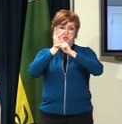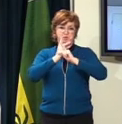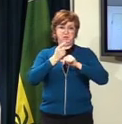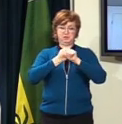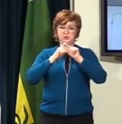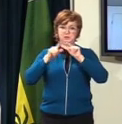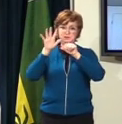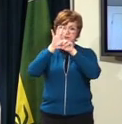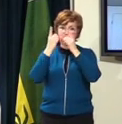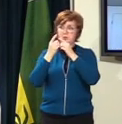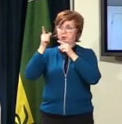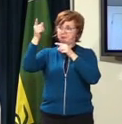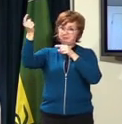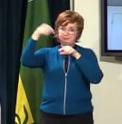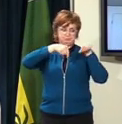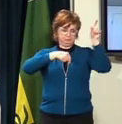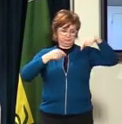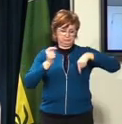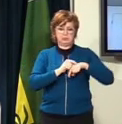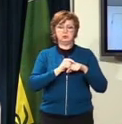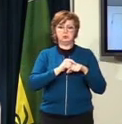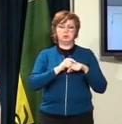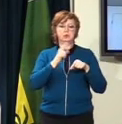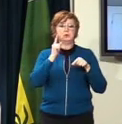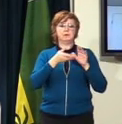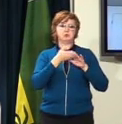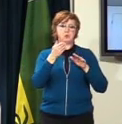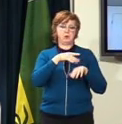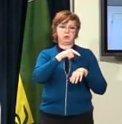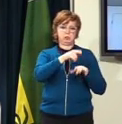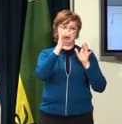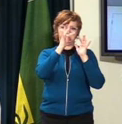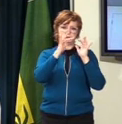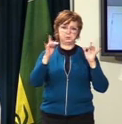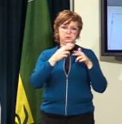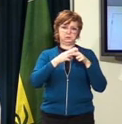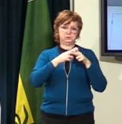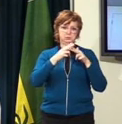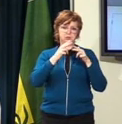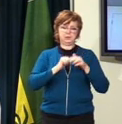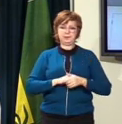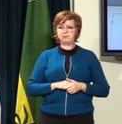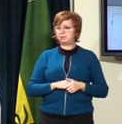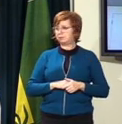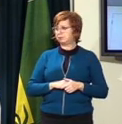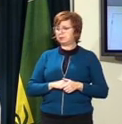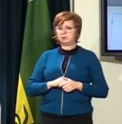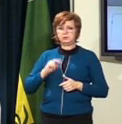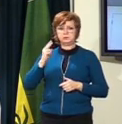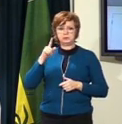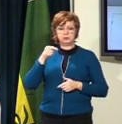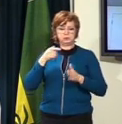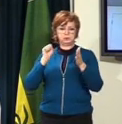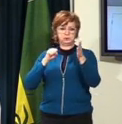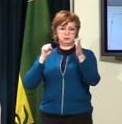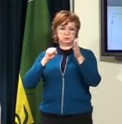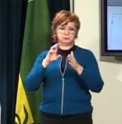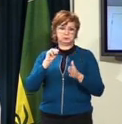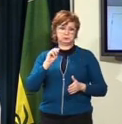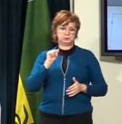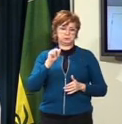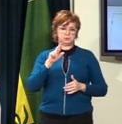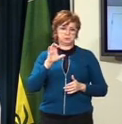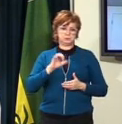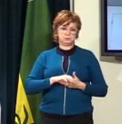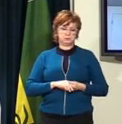deliver that level of service that's needed in the field hospital. Is there a follow-up? There's obviously a lot of